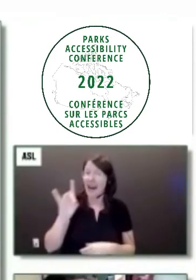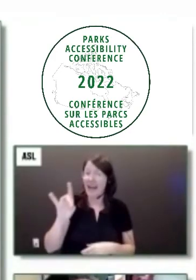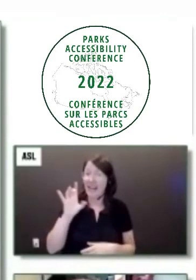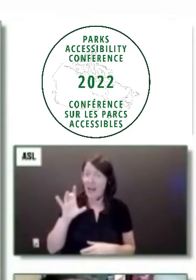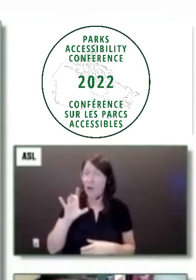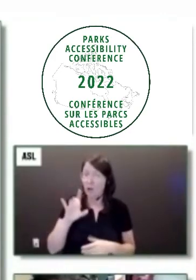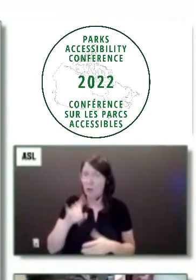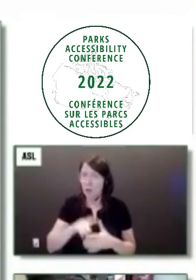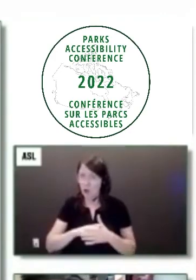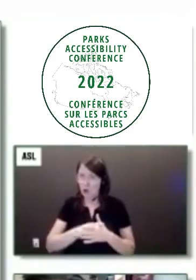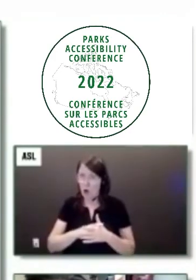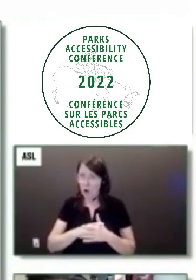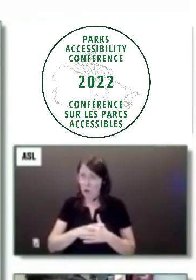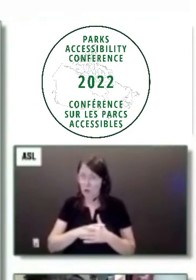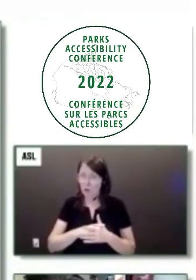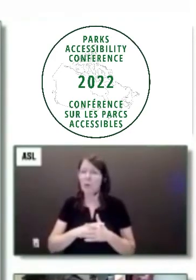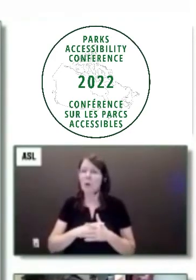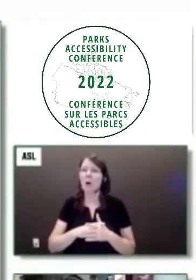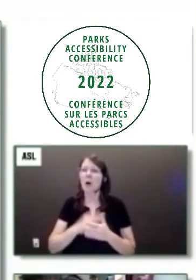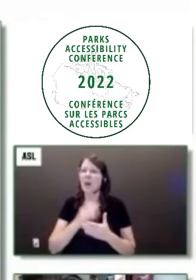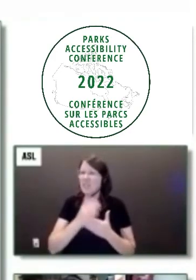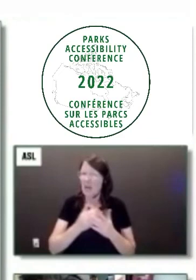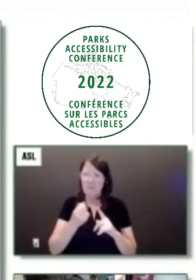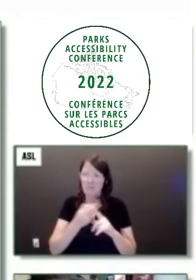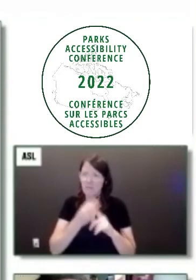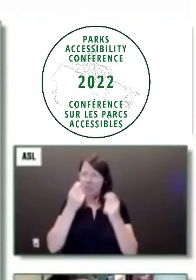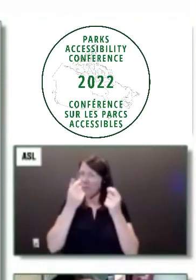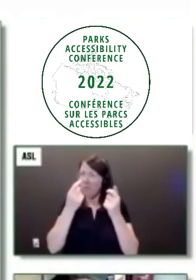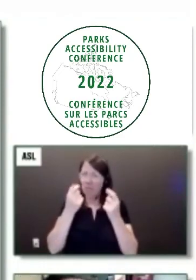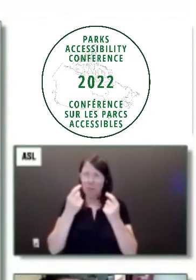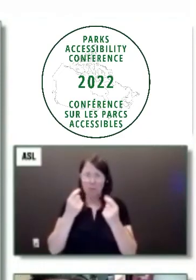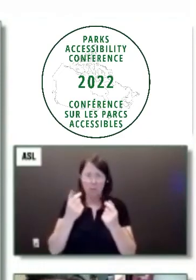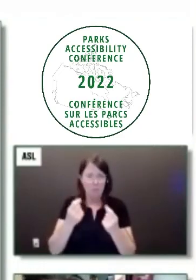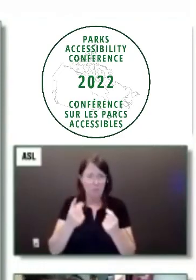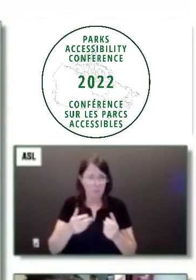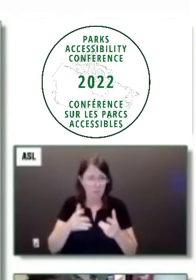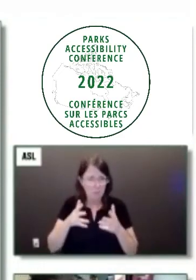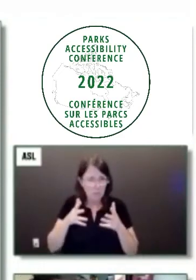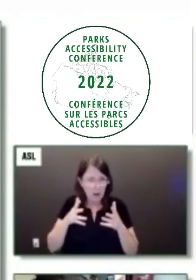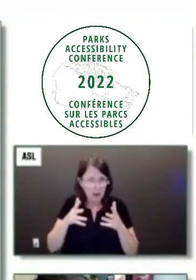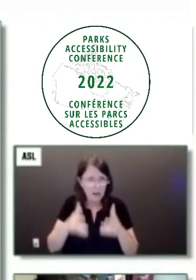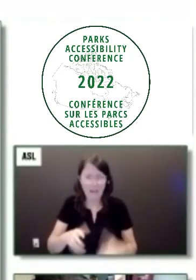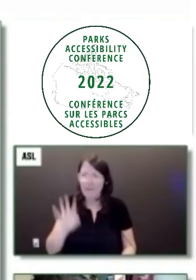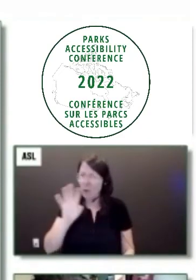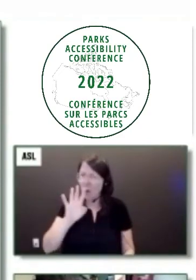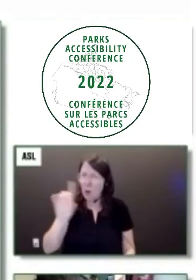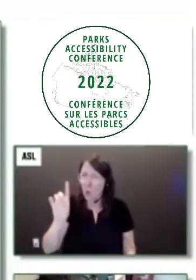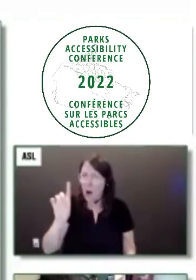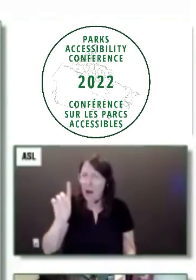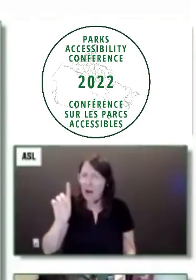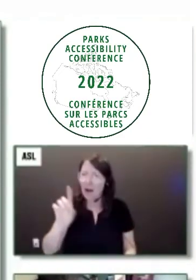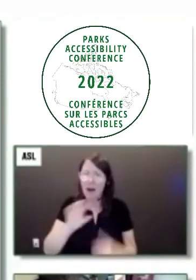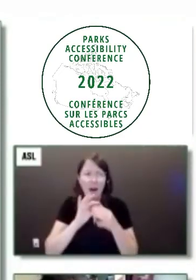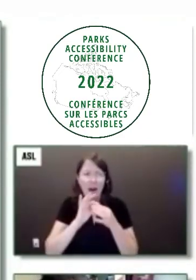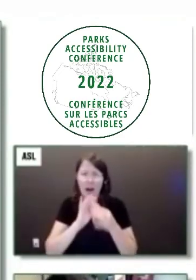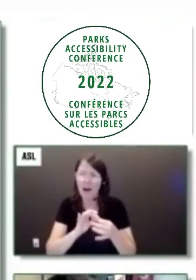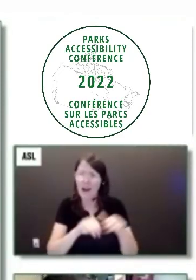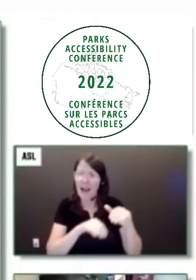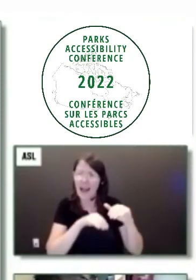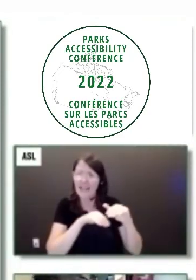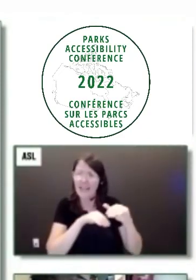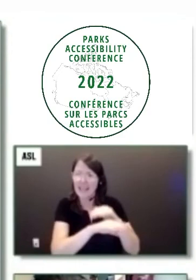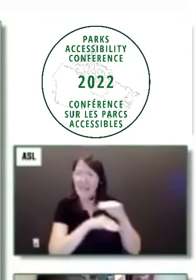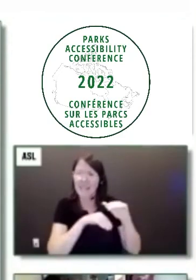studies that directly address the topic of accessibility standards. And in most cases, this involved conducting an accessibility audit